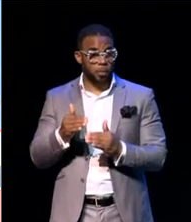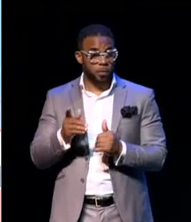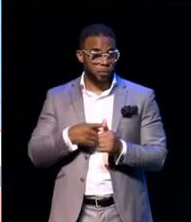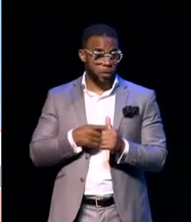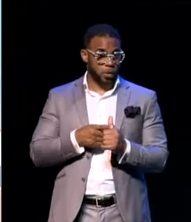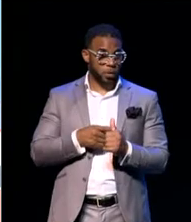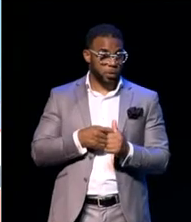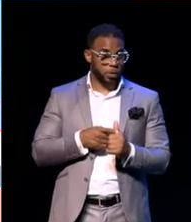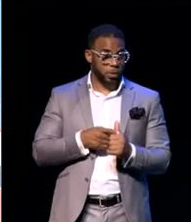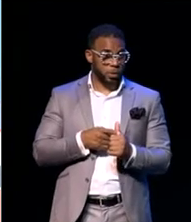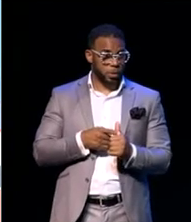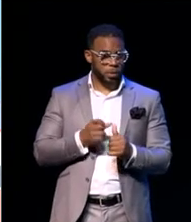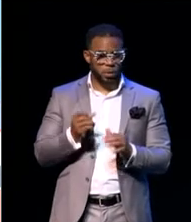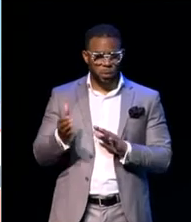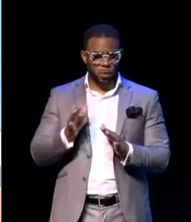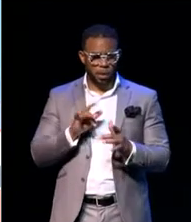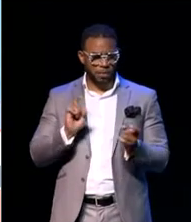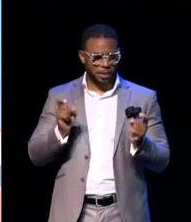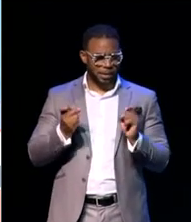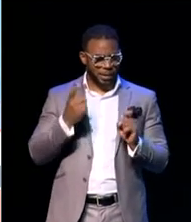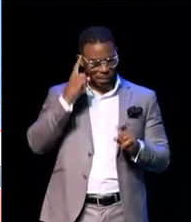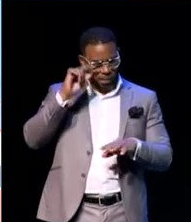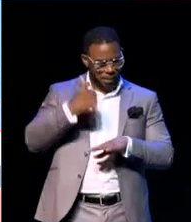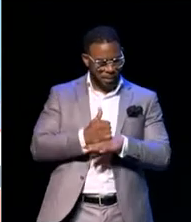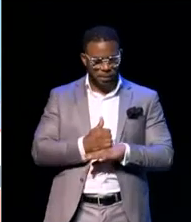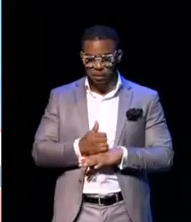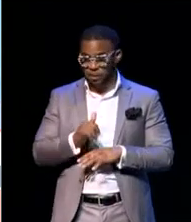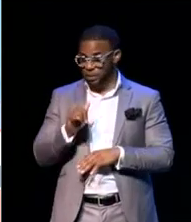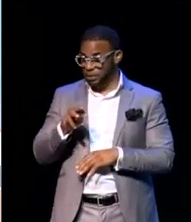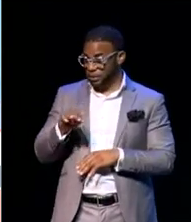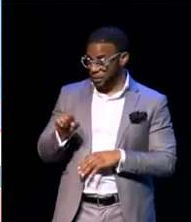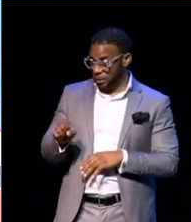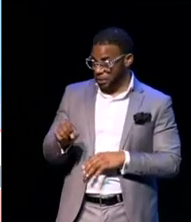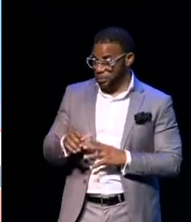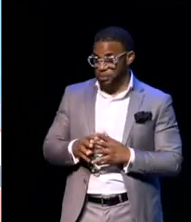room first, and so we have to change that. James?